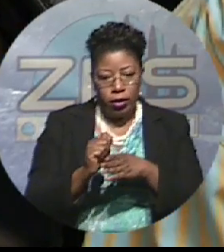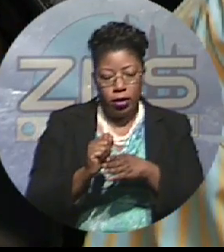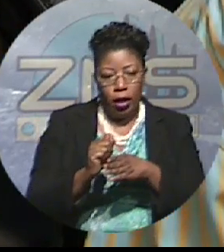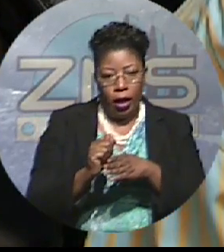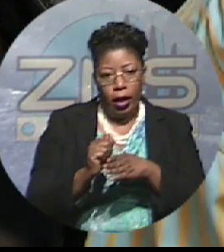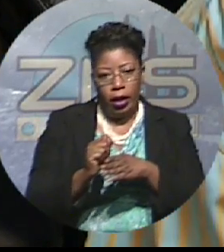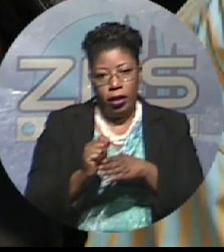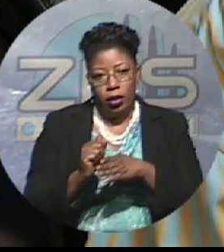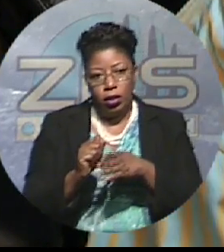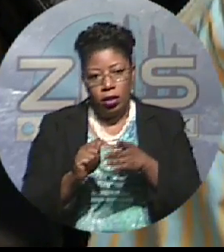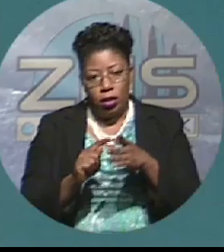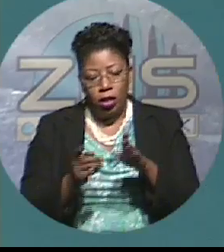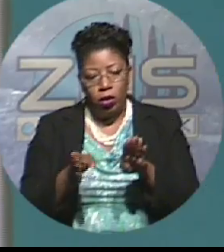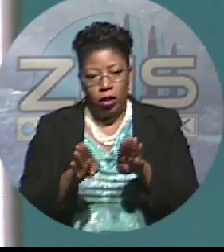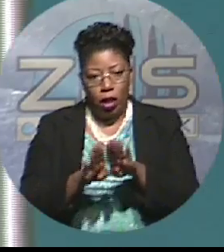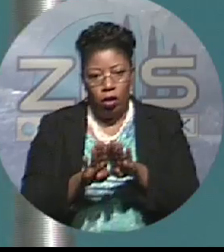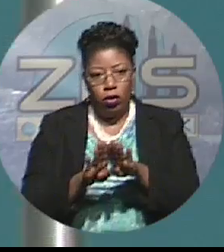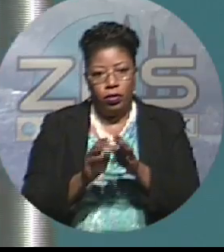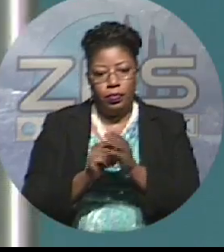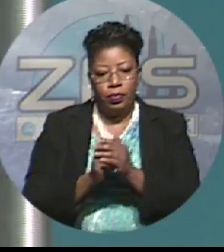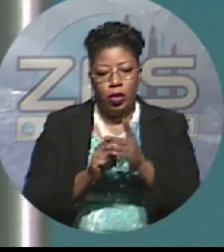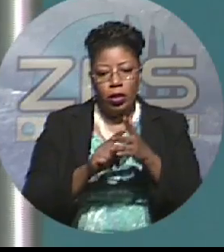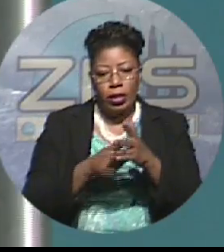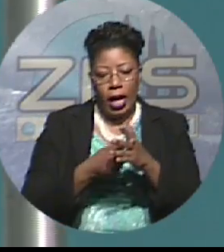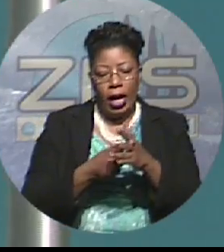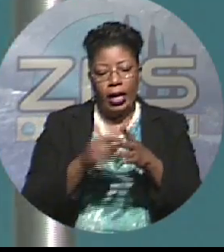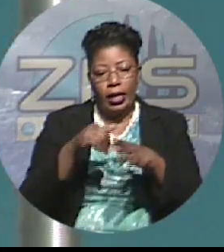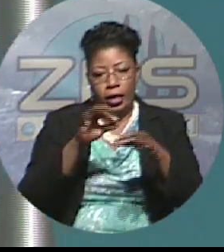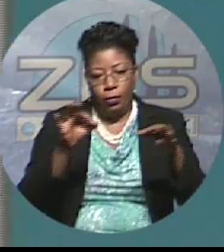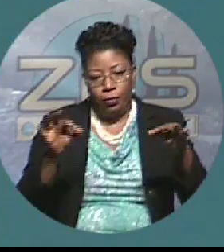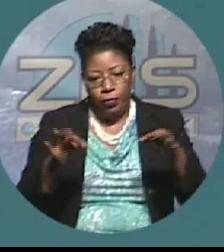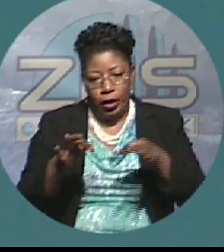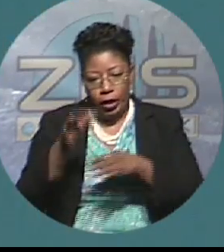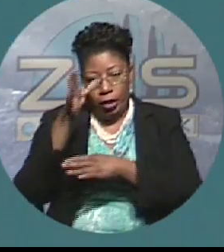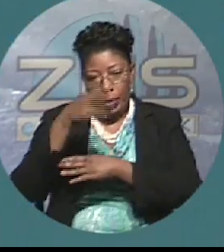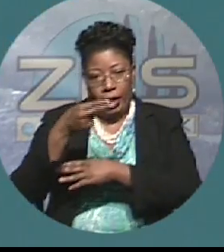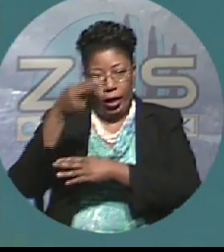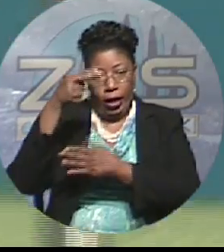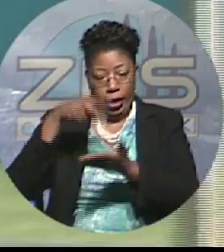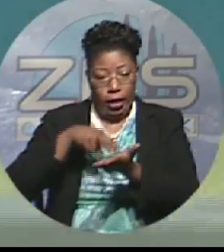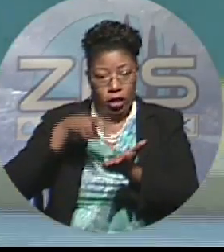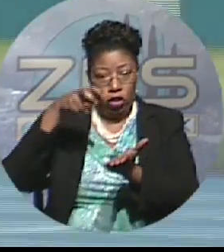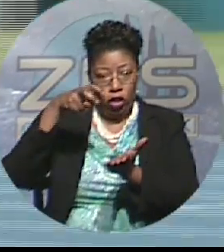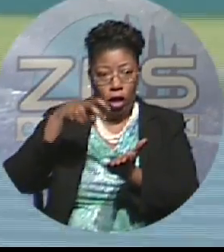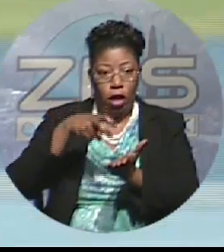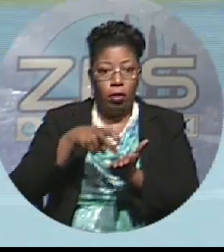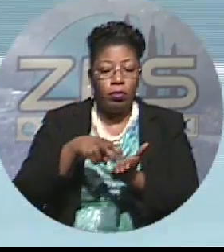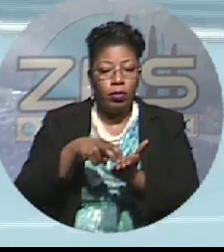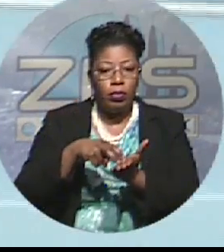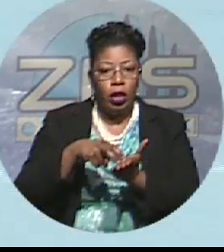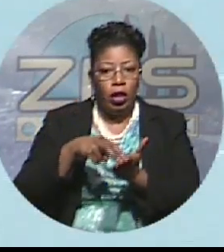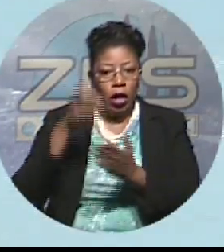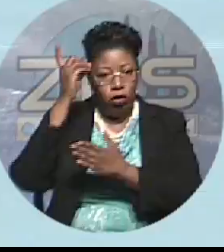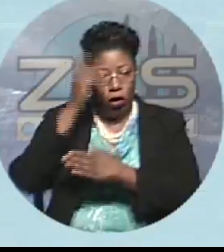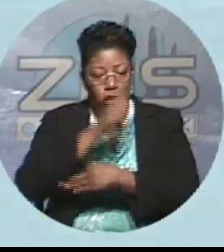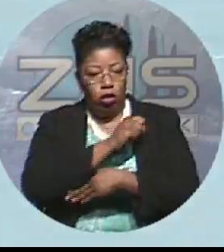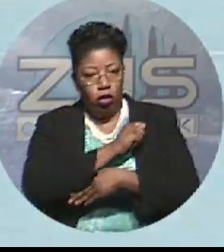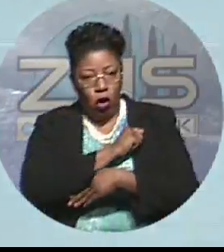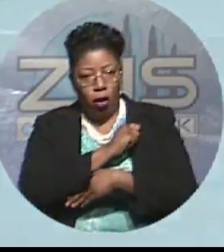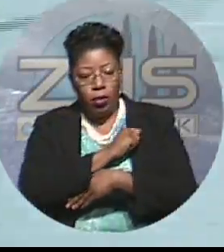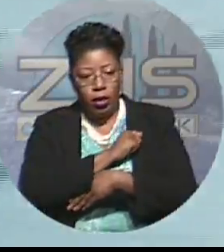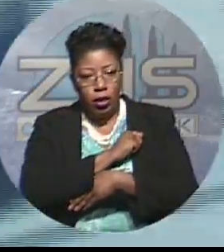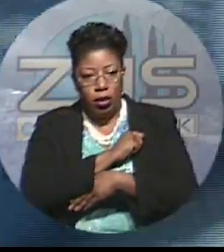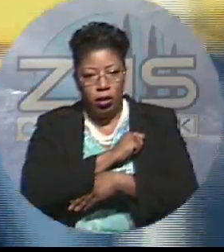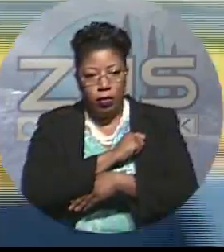Robinson National Stadium. Let's start in the field with the men's high jump. Former world champion Donald Thomas, the class of the